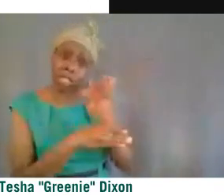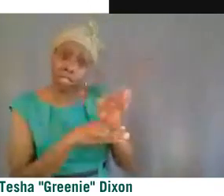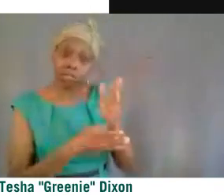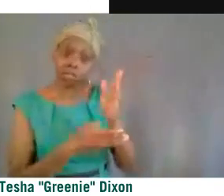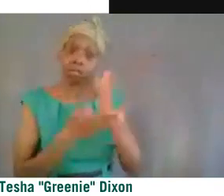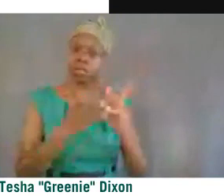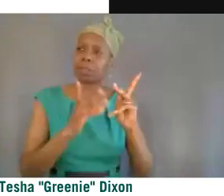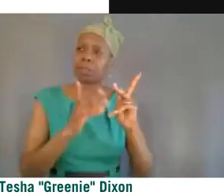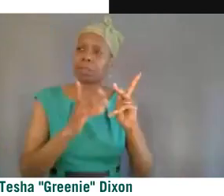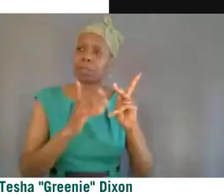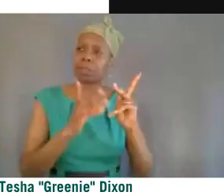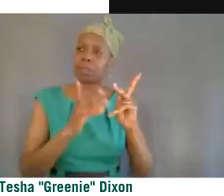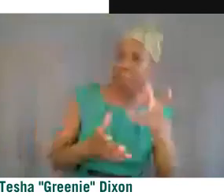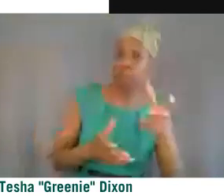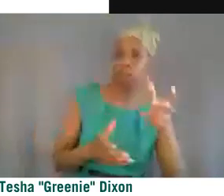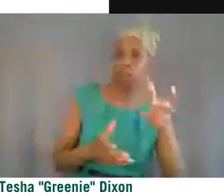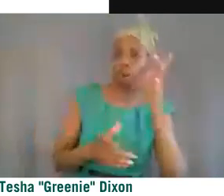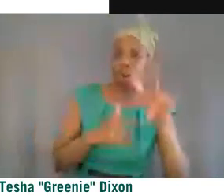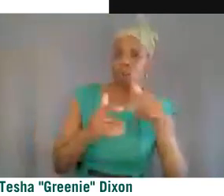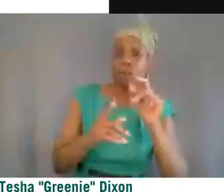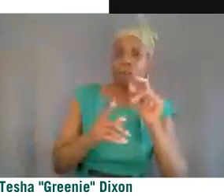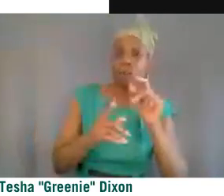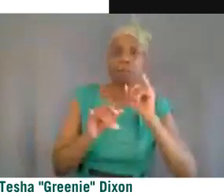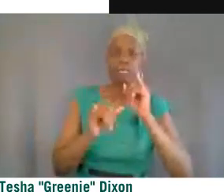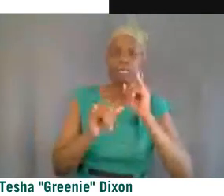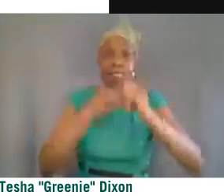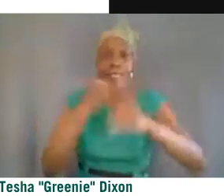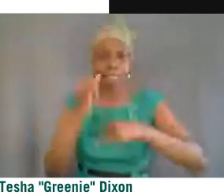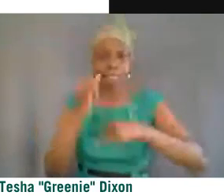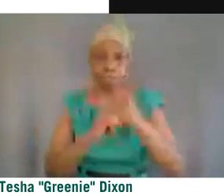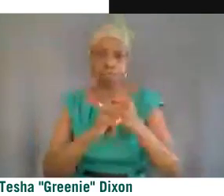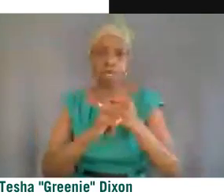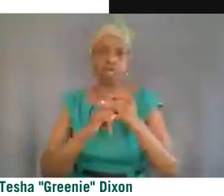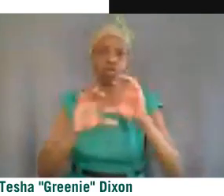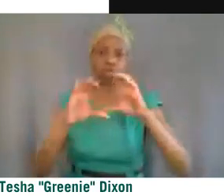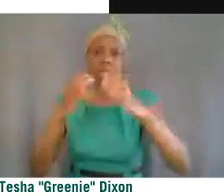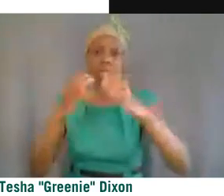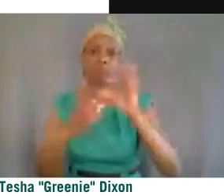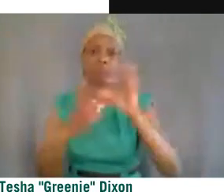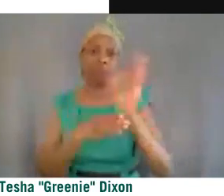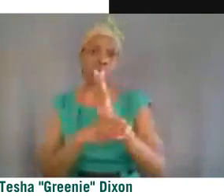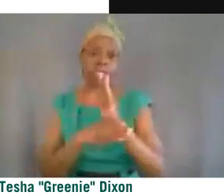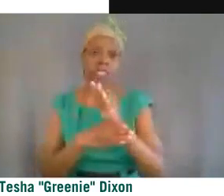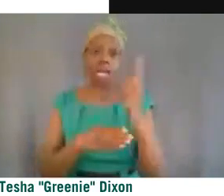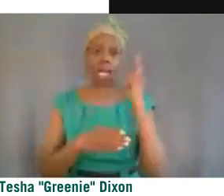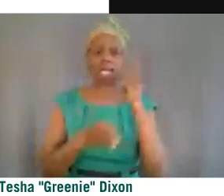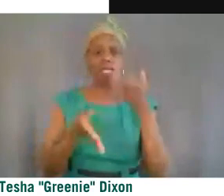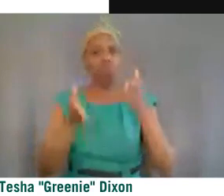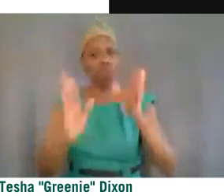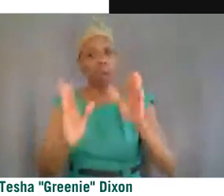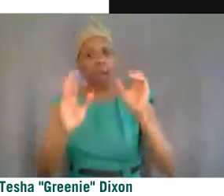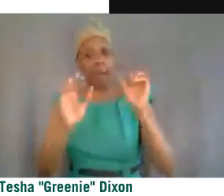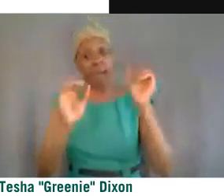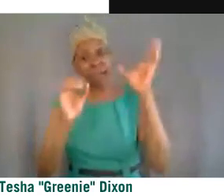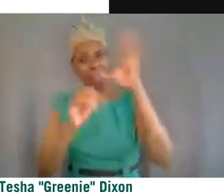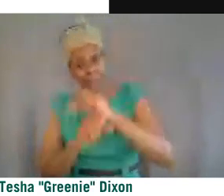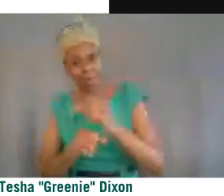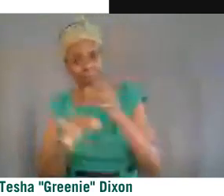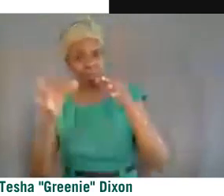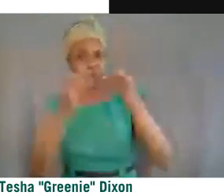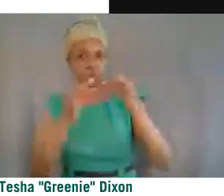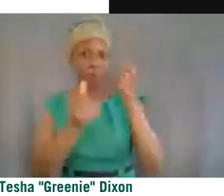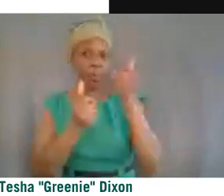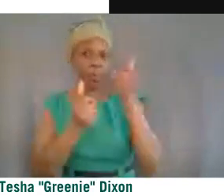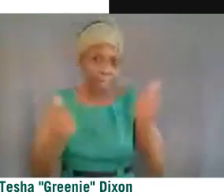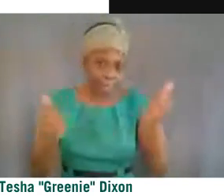have heard around the International Classification of Function, which is sort of a way, I suppose, to describe actually any